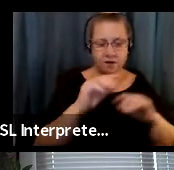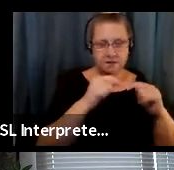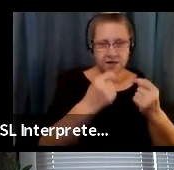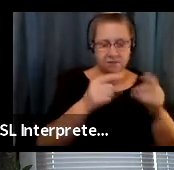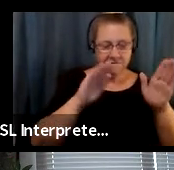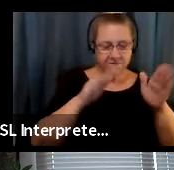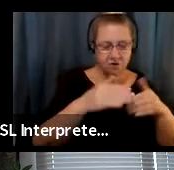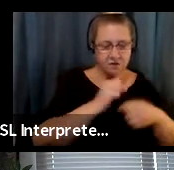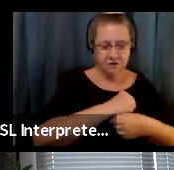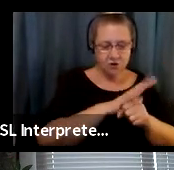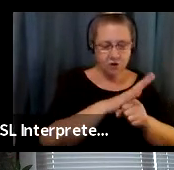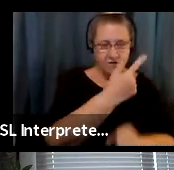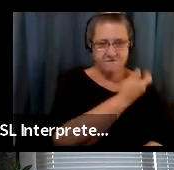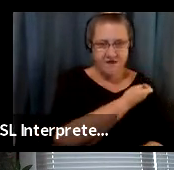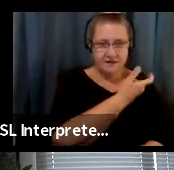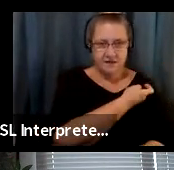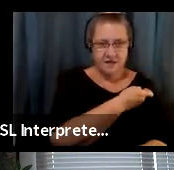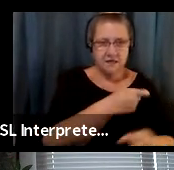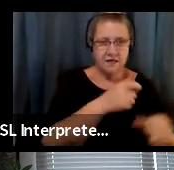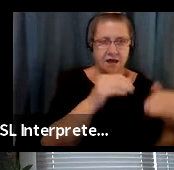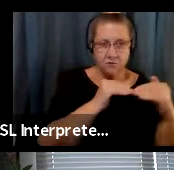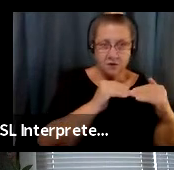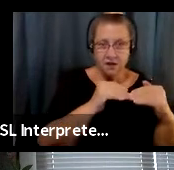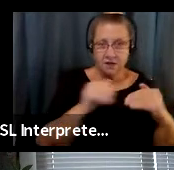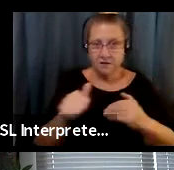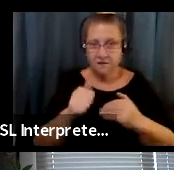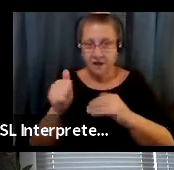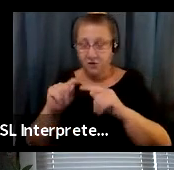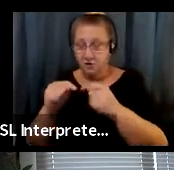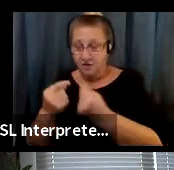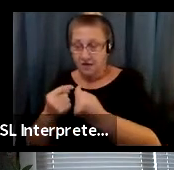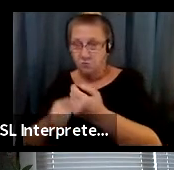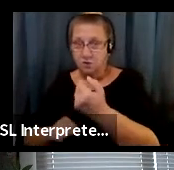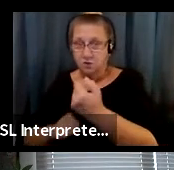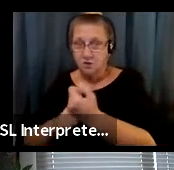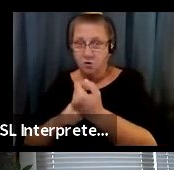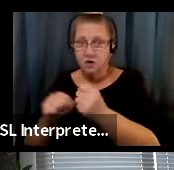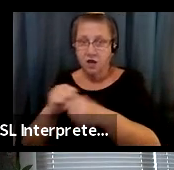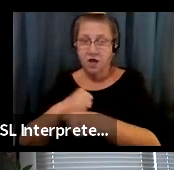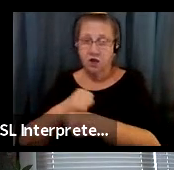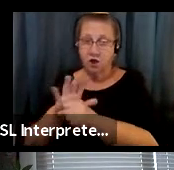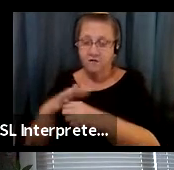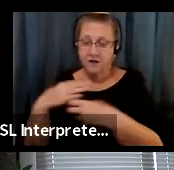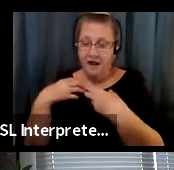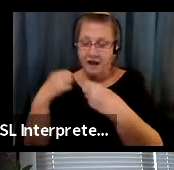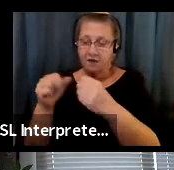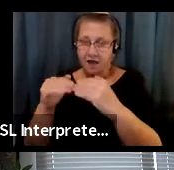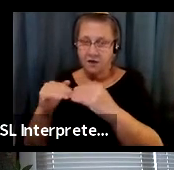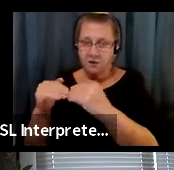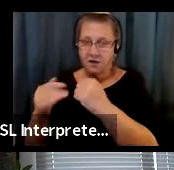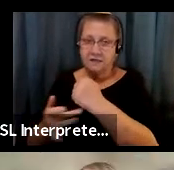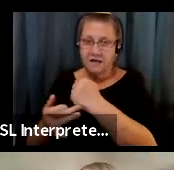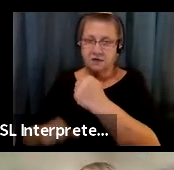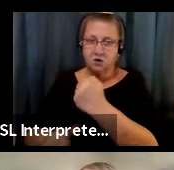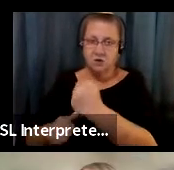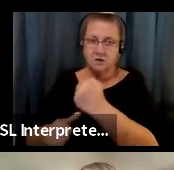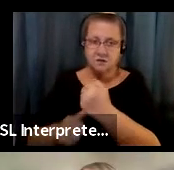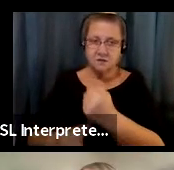on COVID vaccine equity, and the second team will support COVID health equity technical